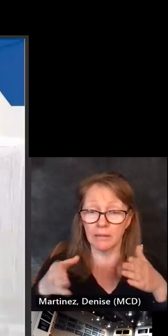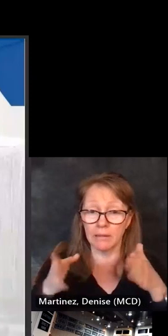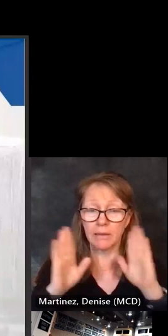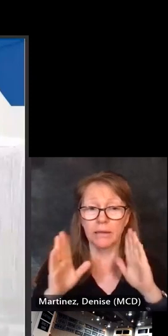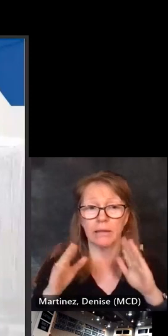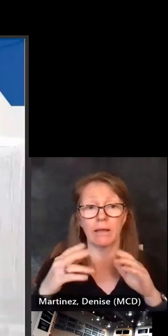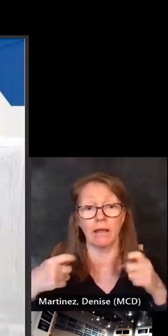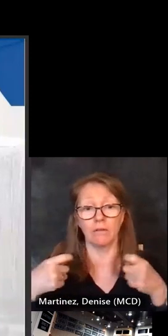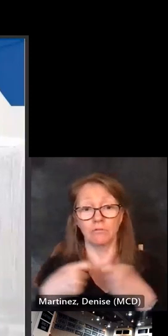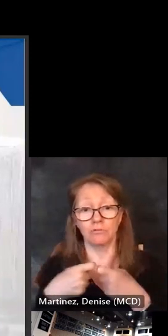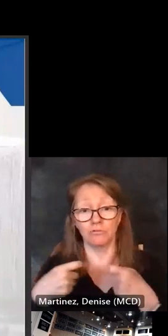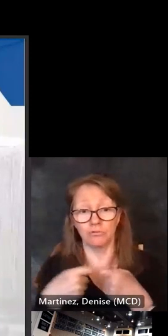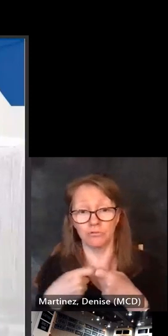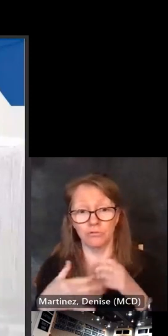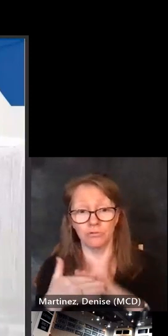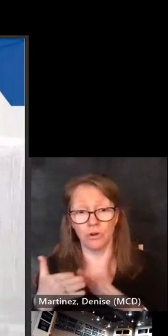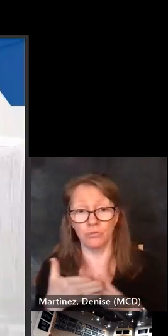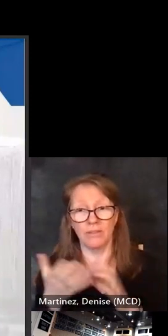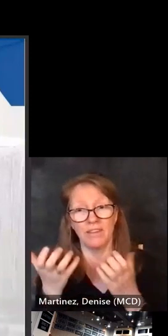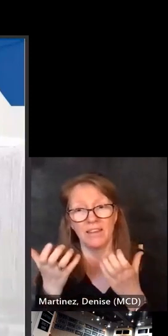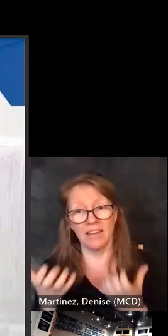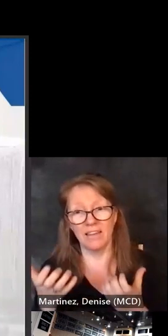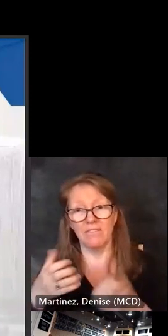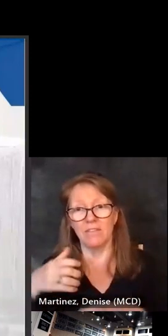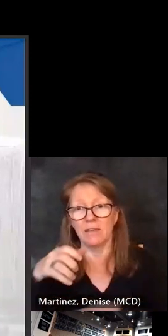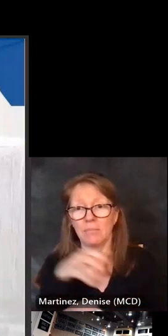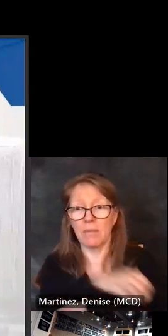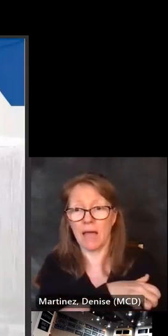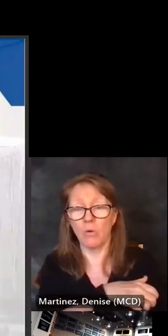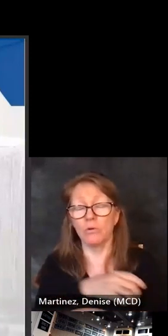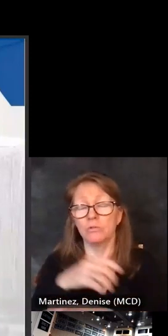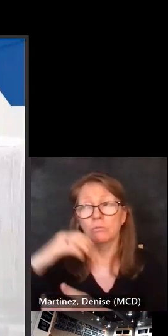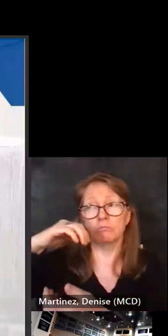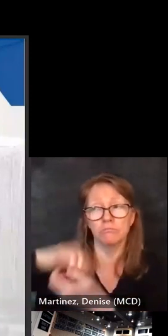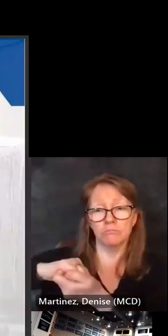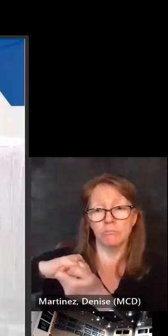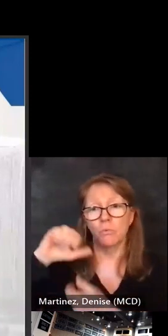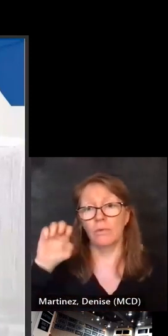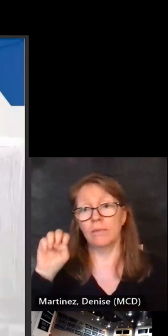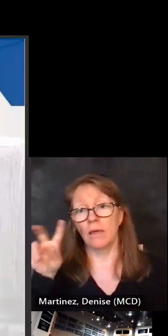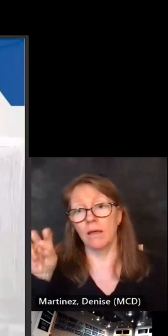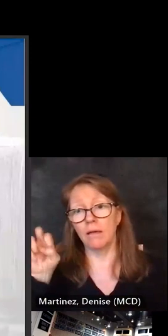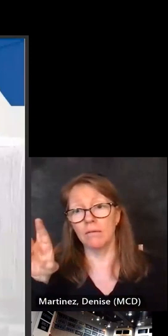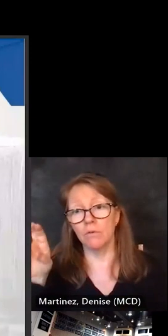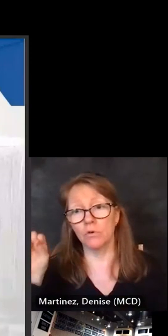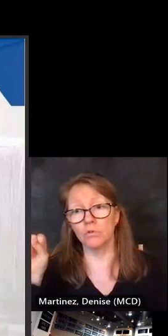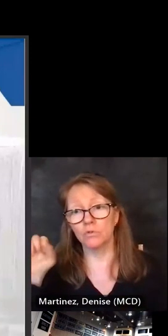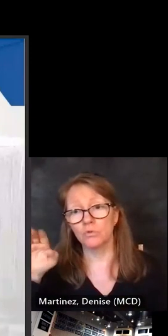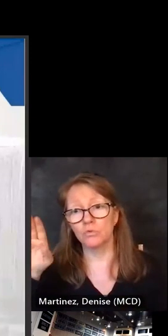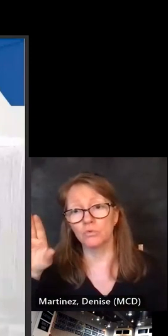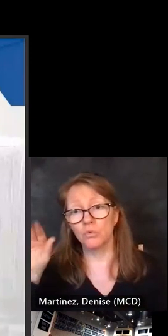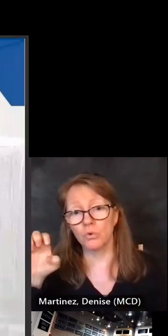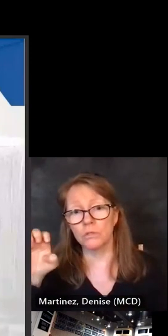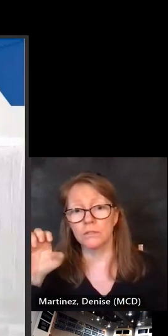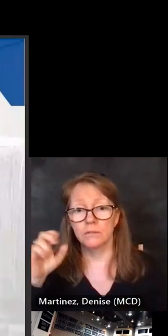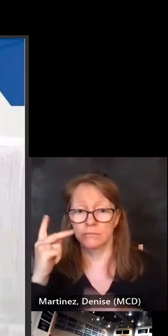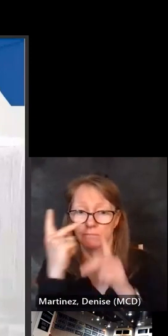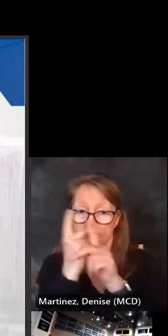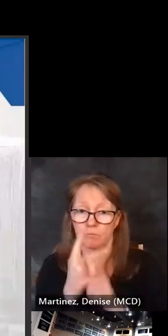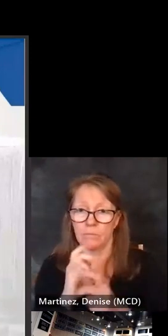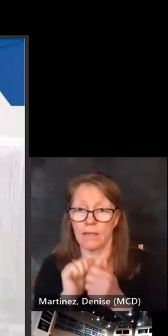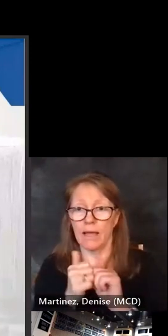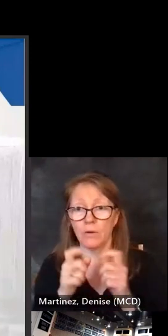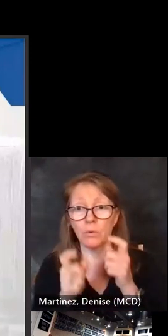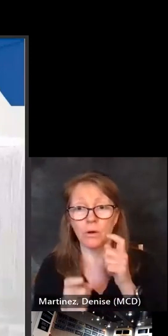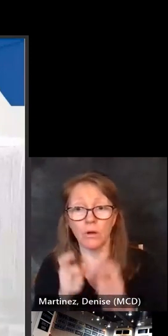we have a significant power load. And so we've been working with Eversource on how to accommodate that and how to build redundancy into that to make sure that